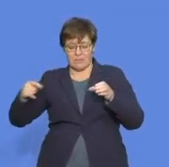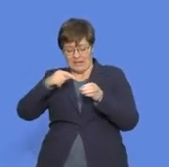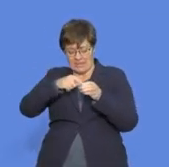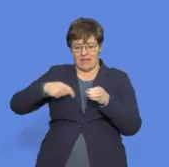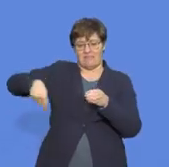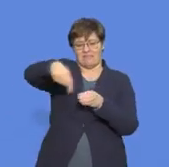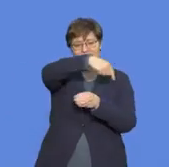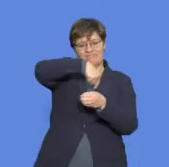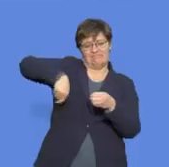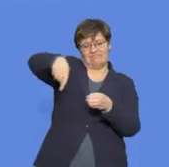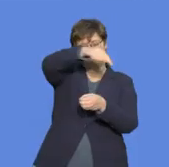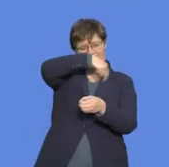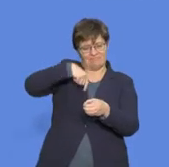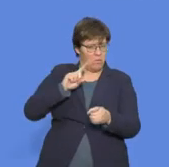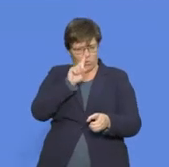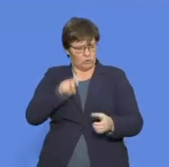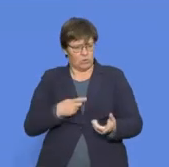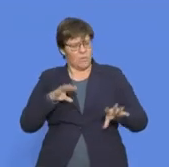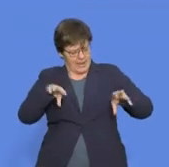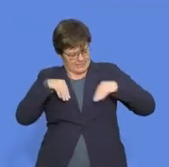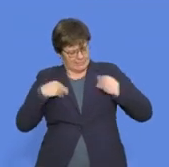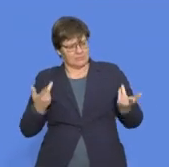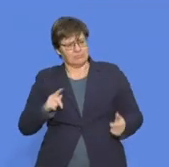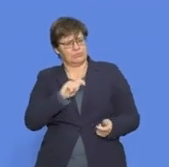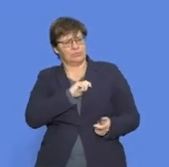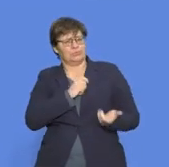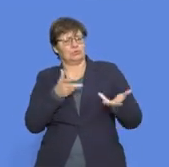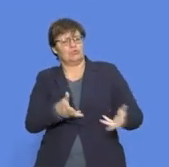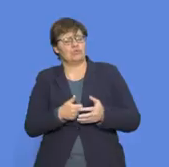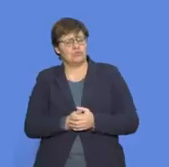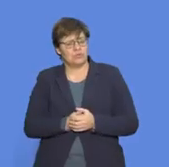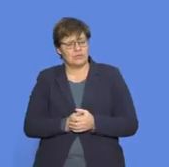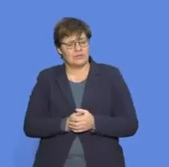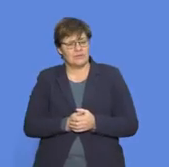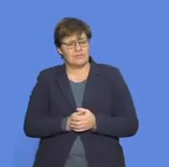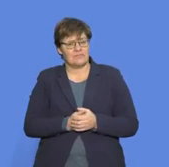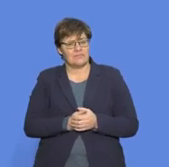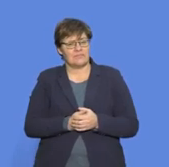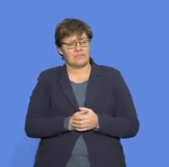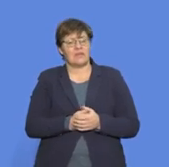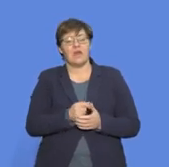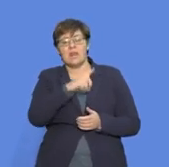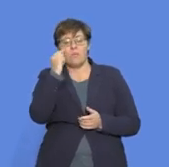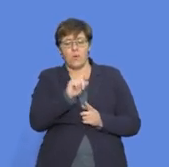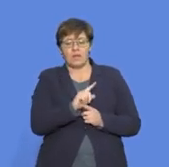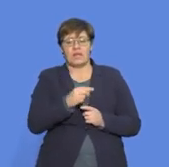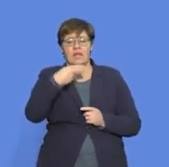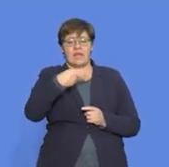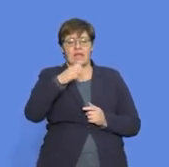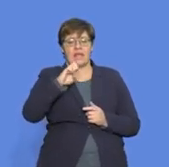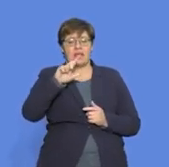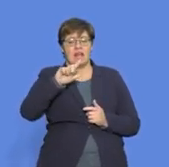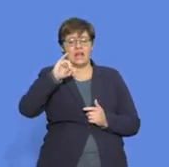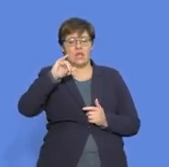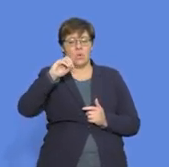We don't question it, we accept it as a theory. It's known as the heliocentric theory.